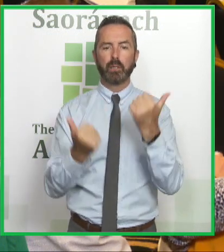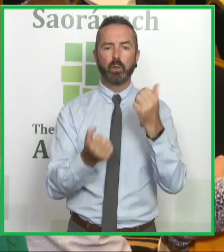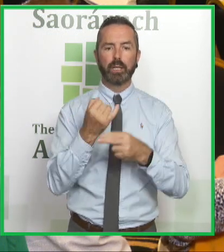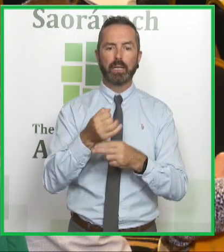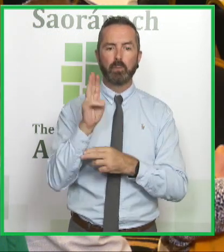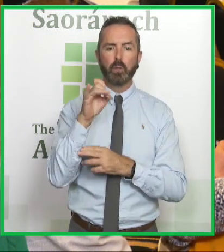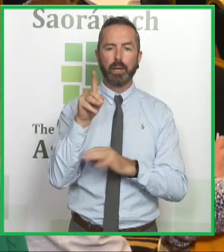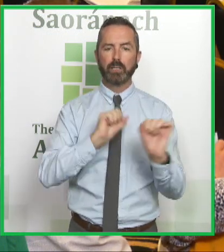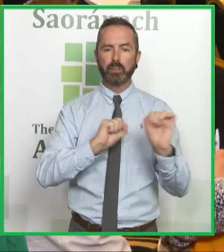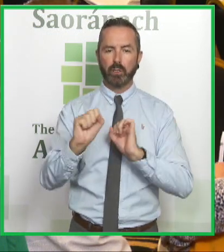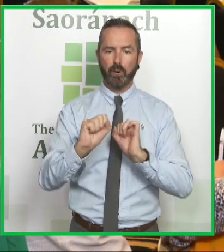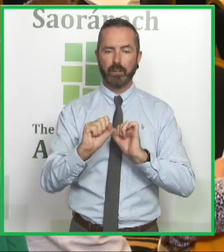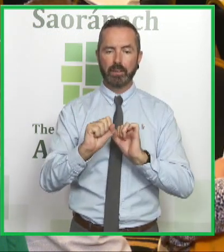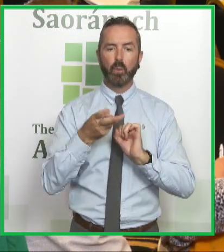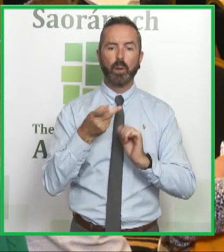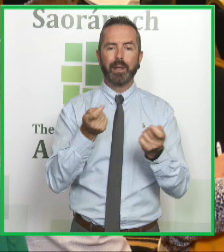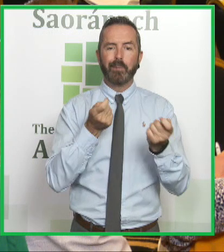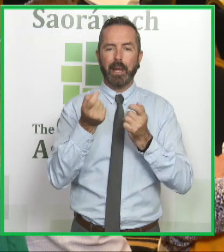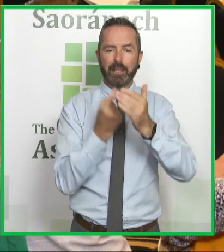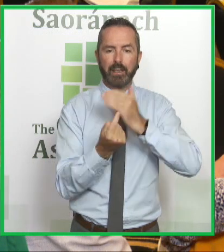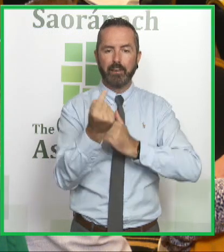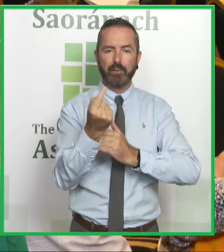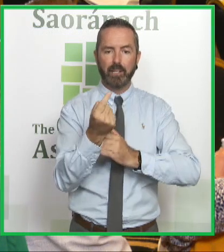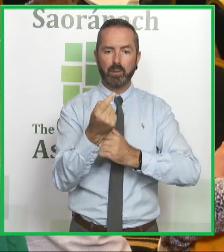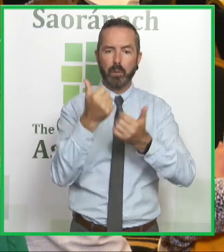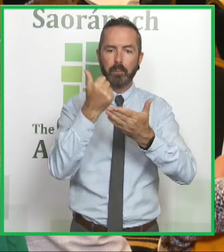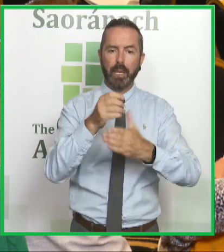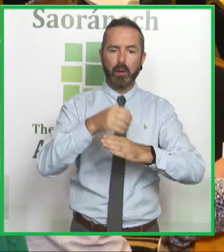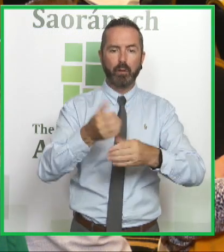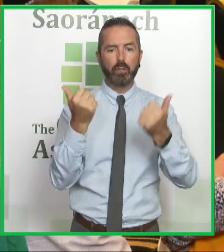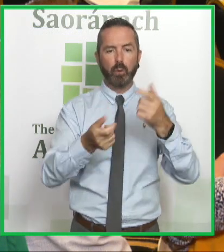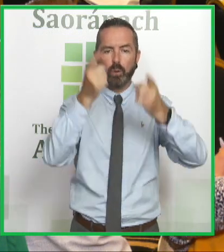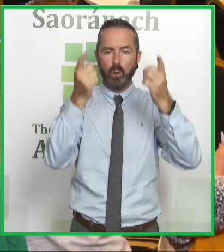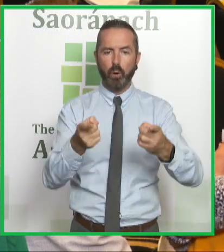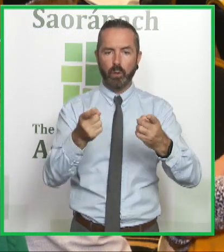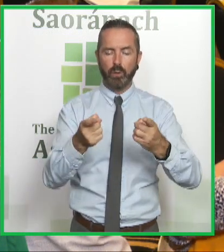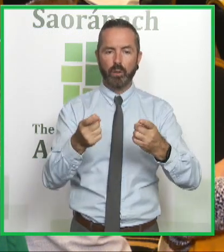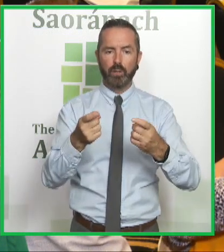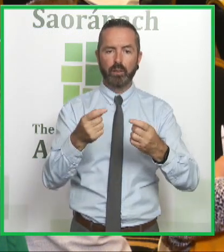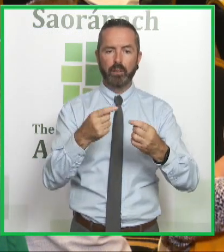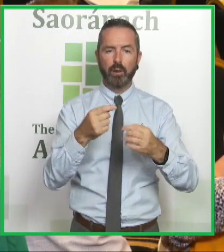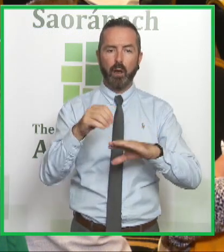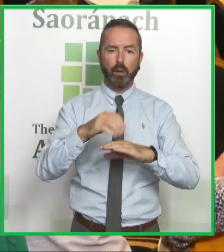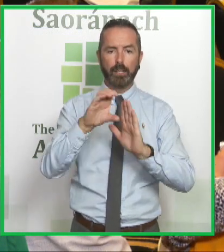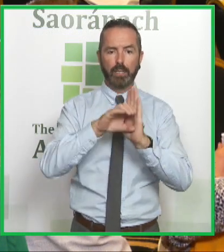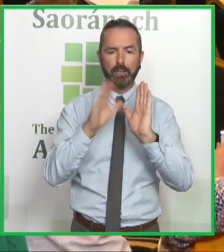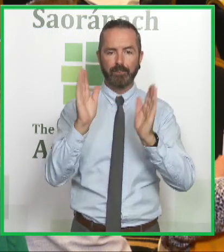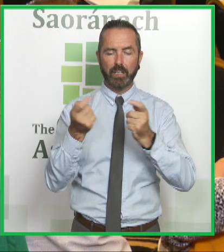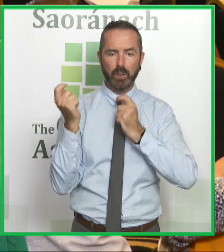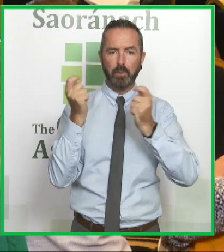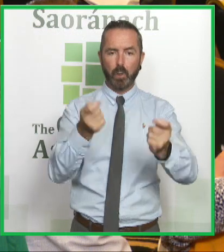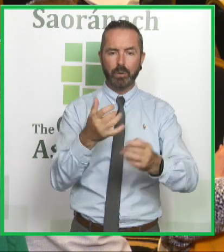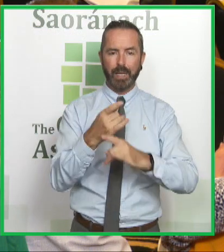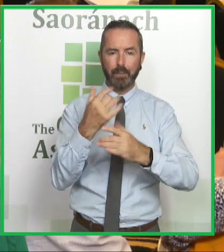service manages the individual subject to the court order under the conditions imposed in order to assist that person to